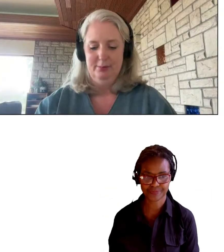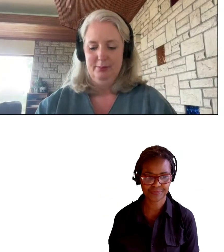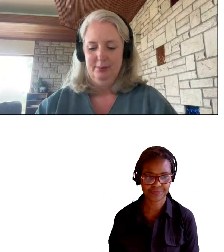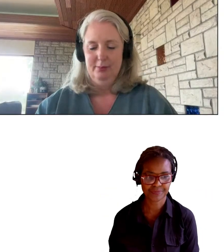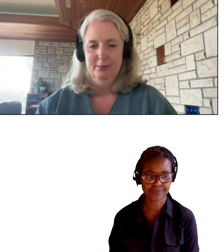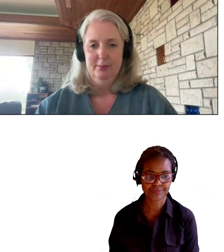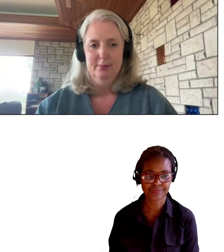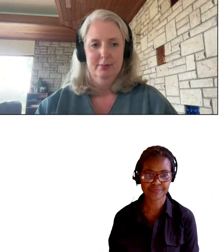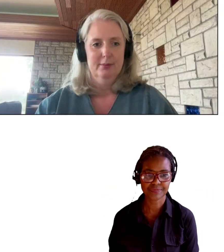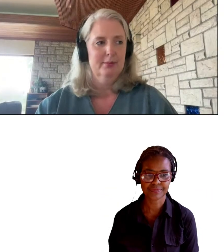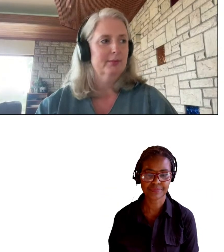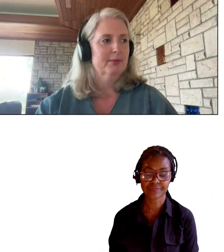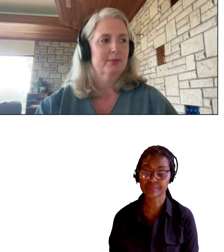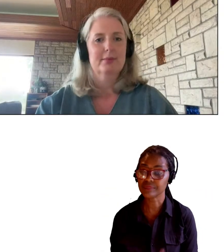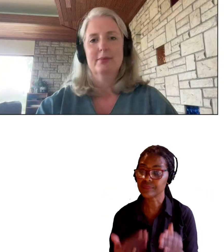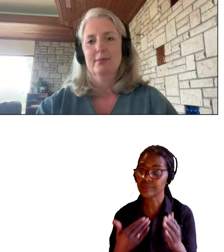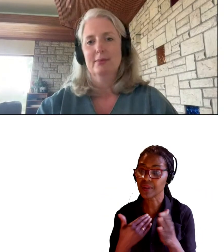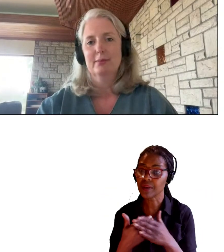Any other questions from the room?